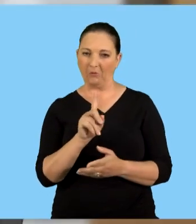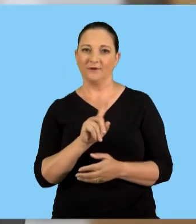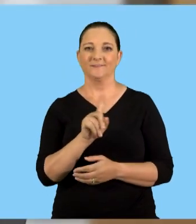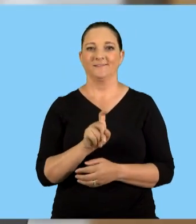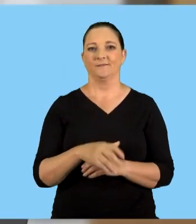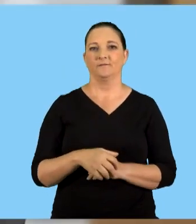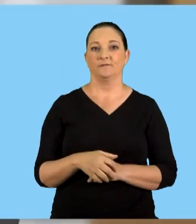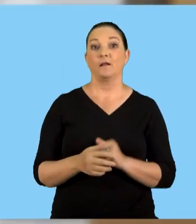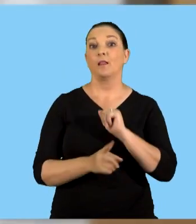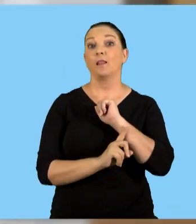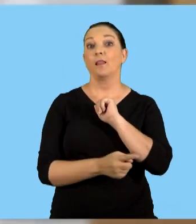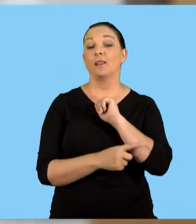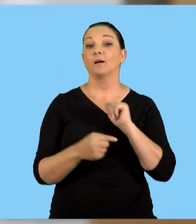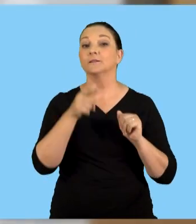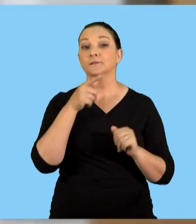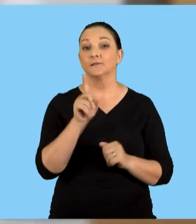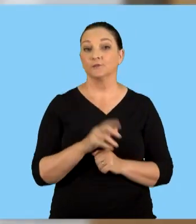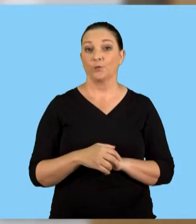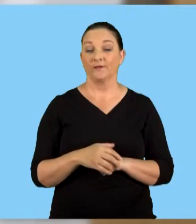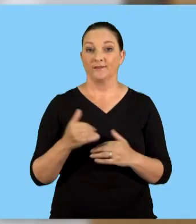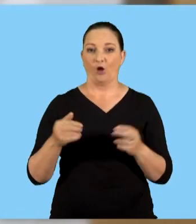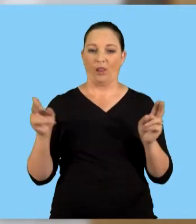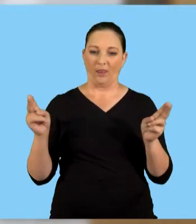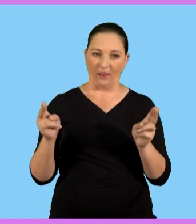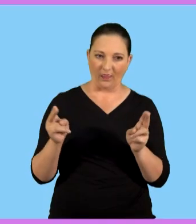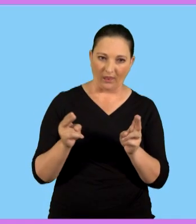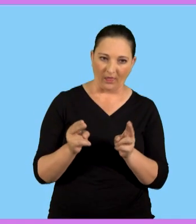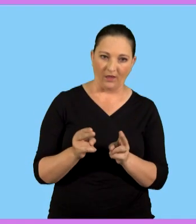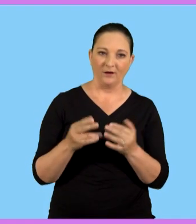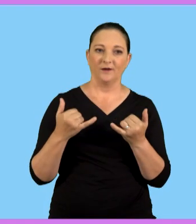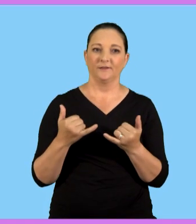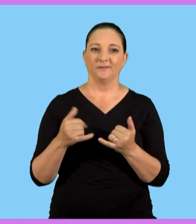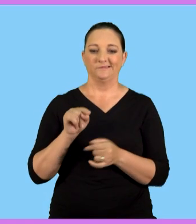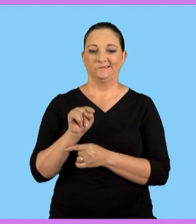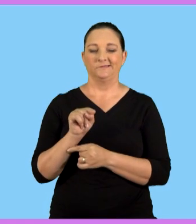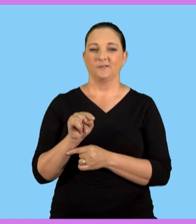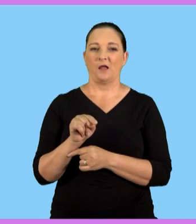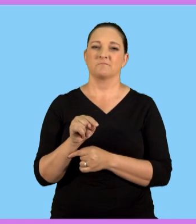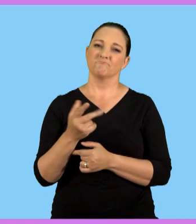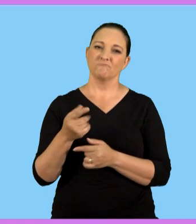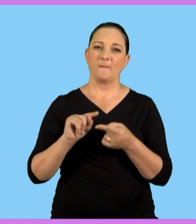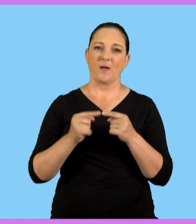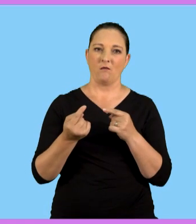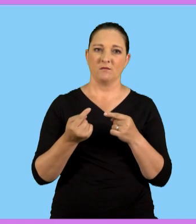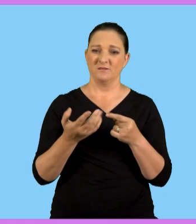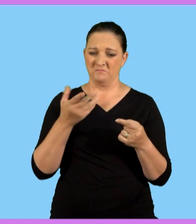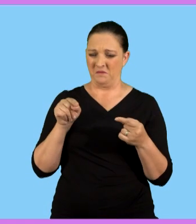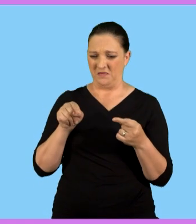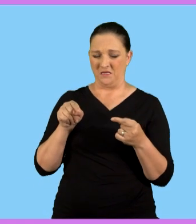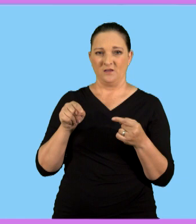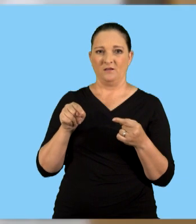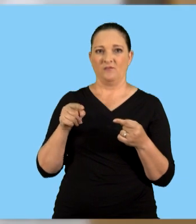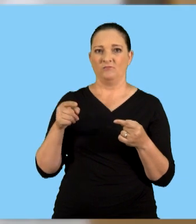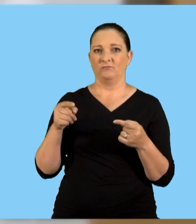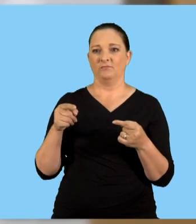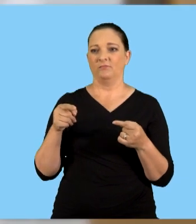about. Okay, and then lastly I've indicated here, rounding off is an independent mark. So what do I mean by that? Even though